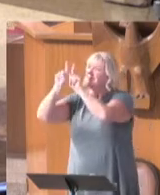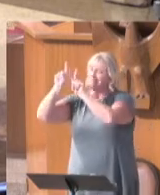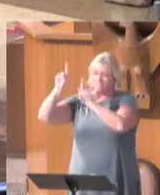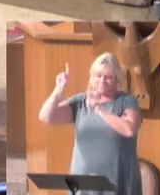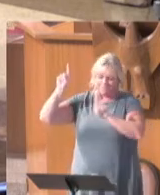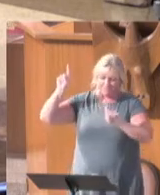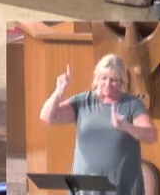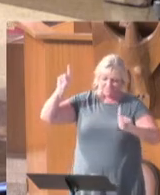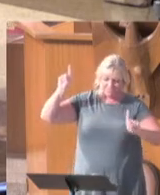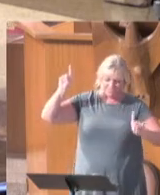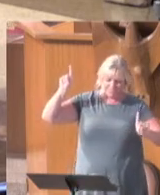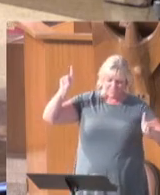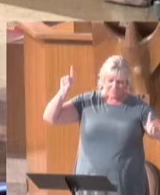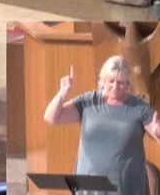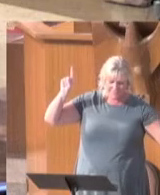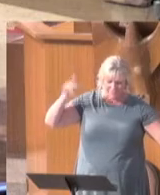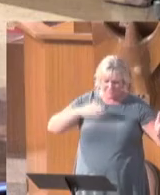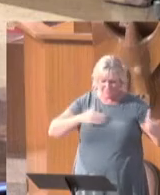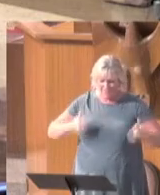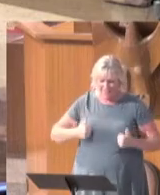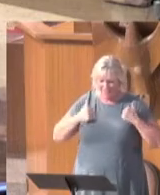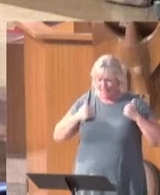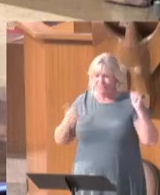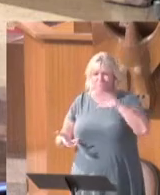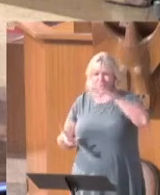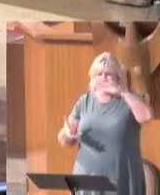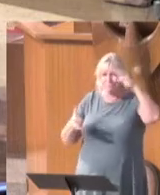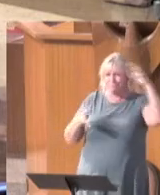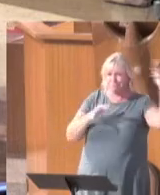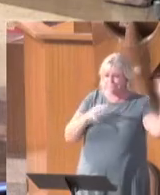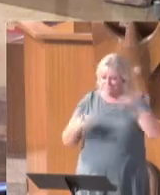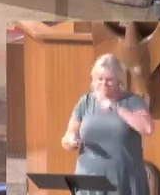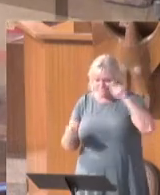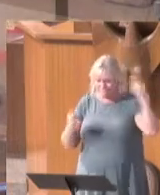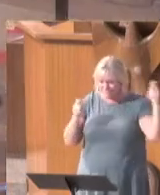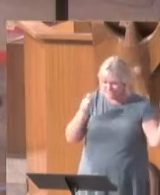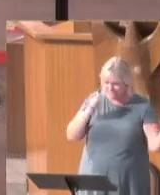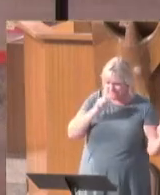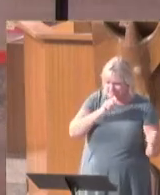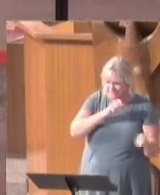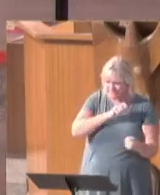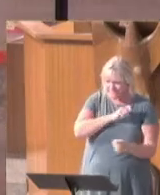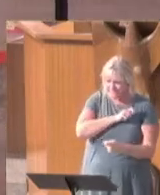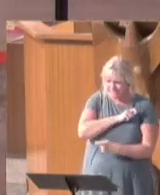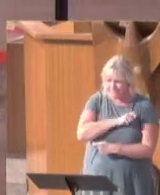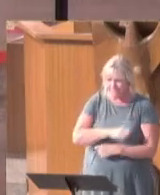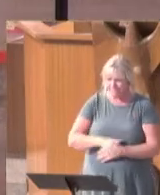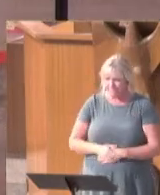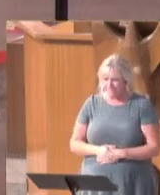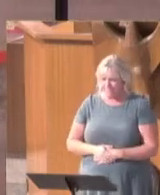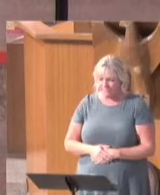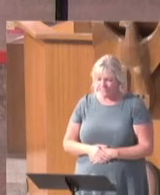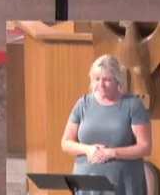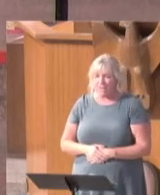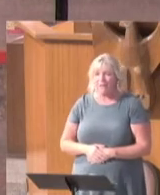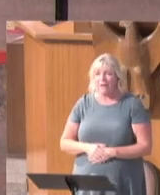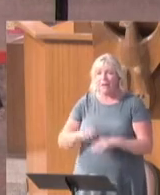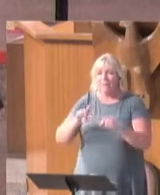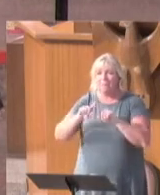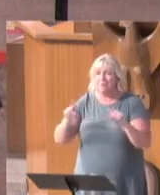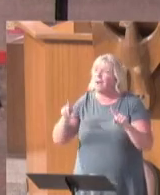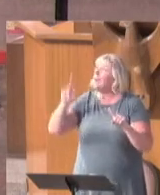pull away, the more things tend to change. Things